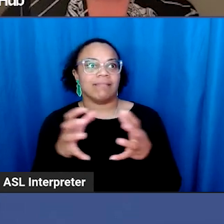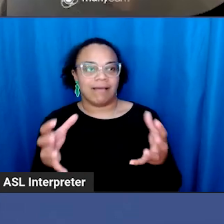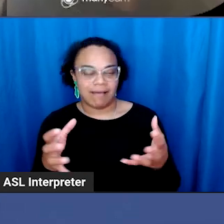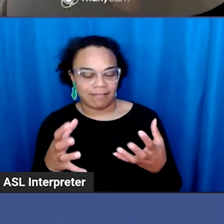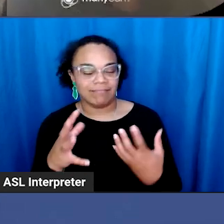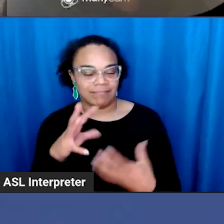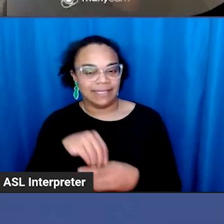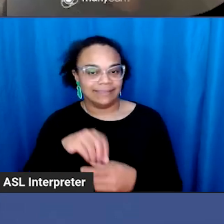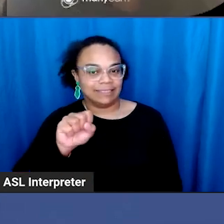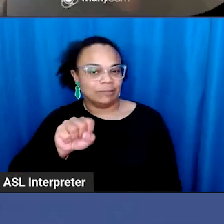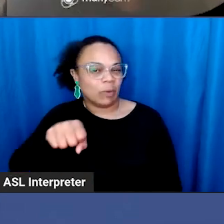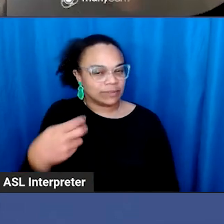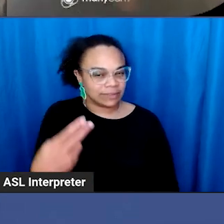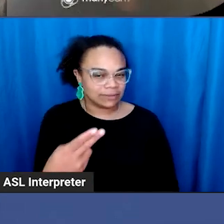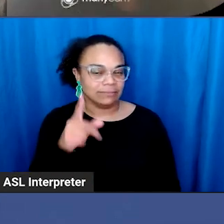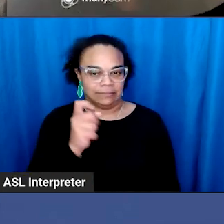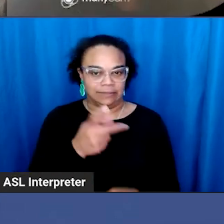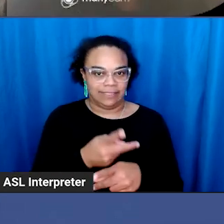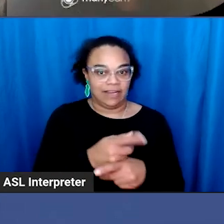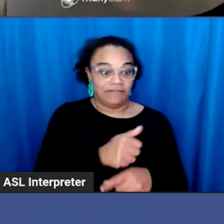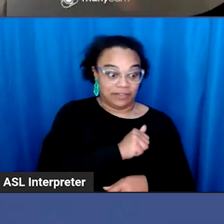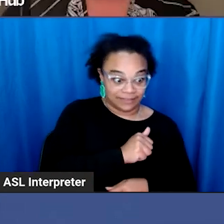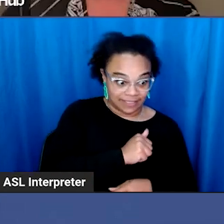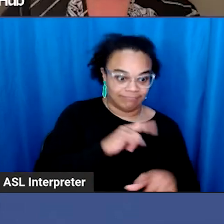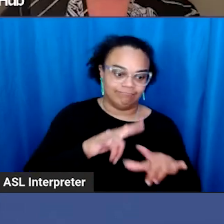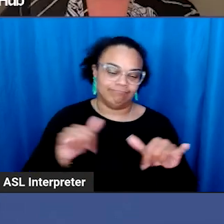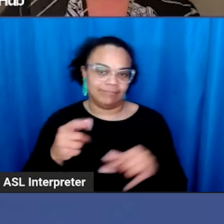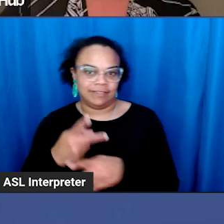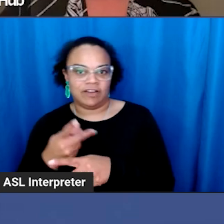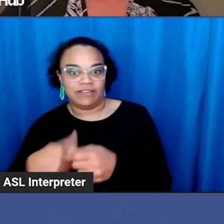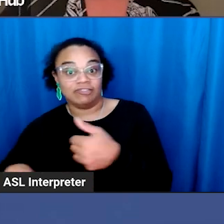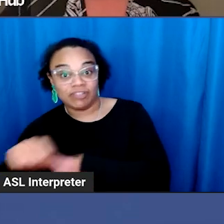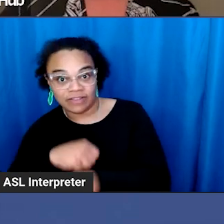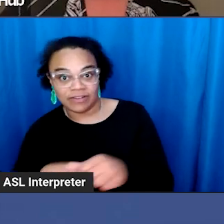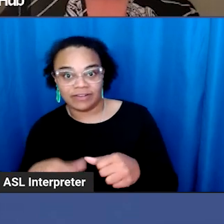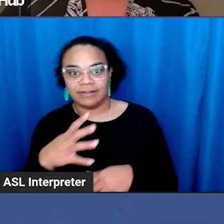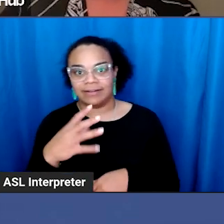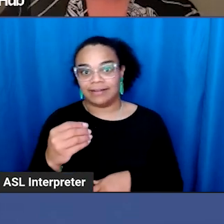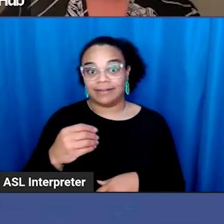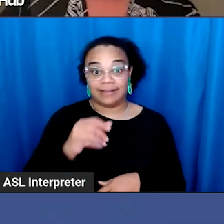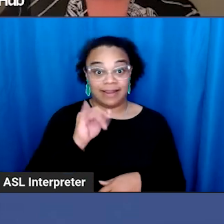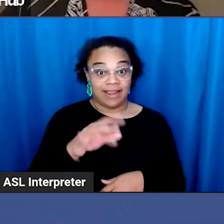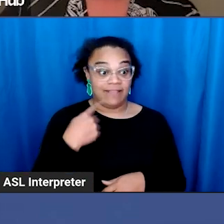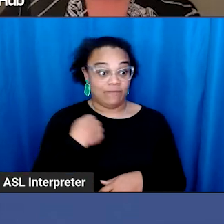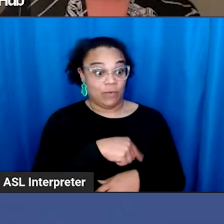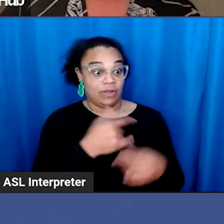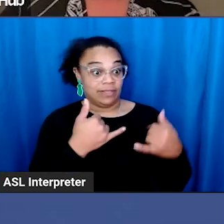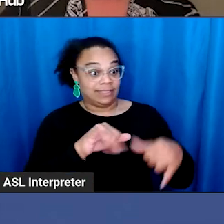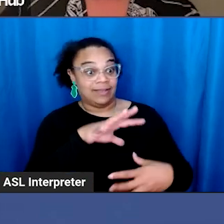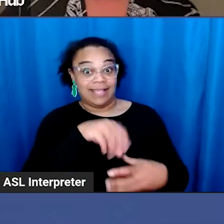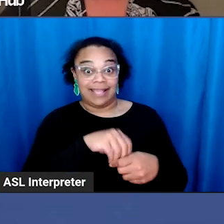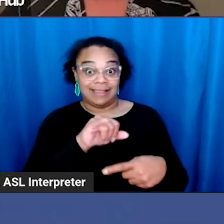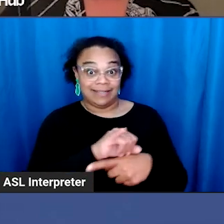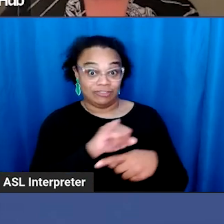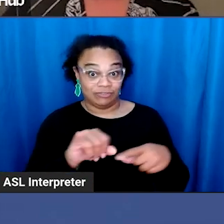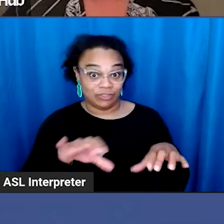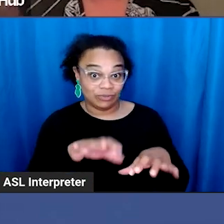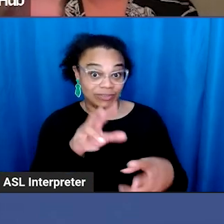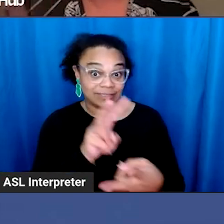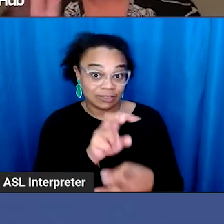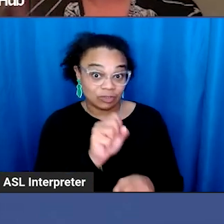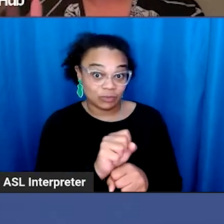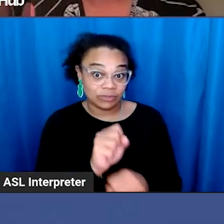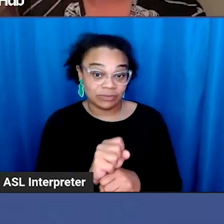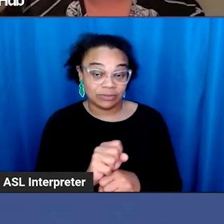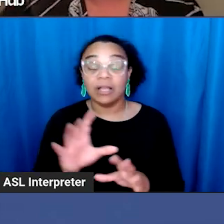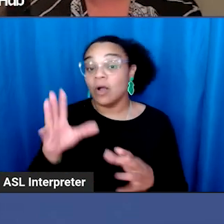about taking care of ourselves as we're trying to take care of each other, and also as those of us who are still in the industry doing sex work. And by